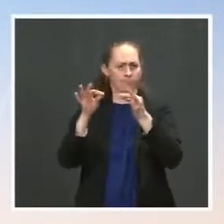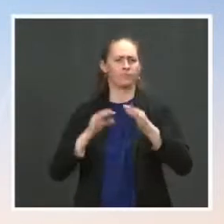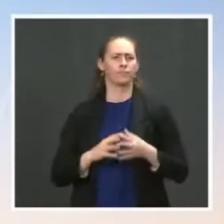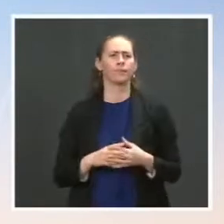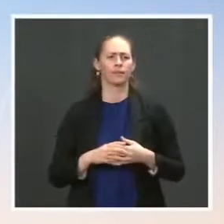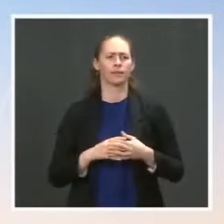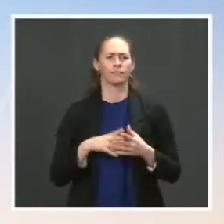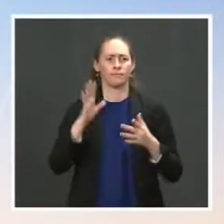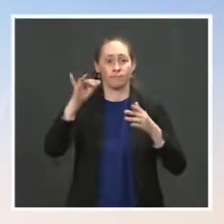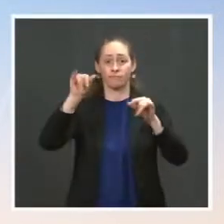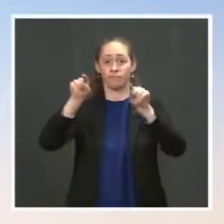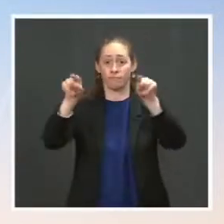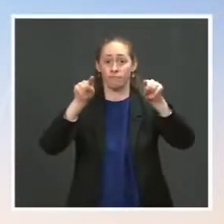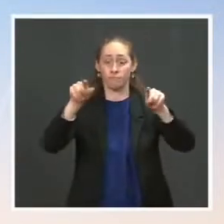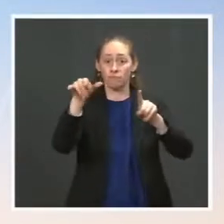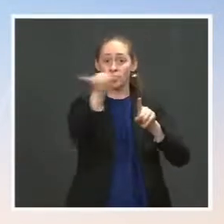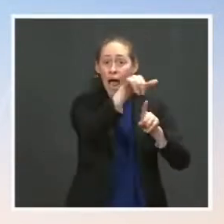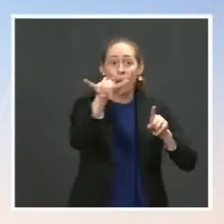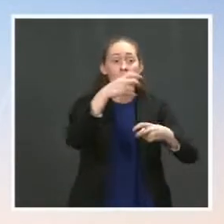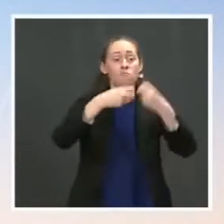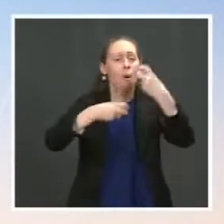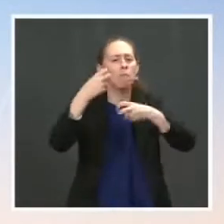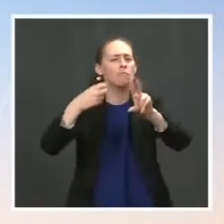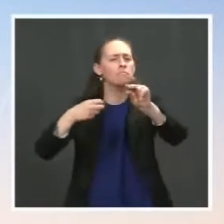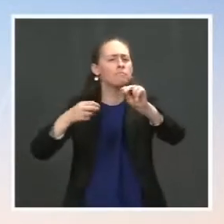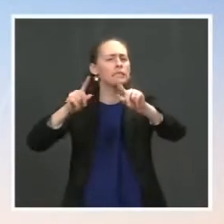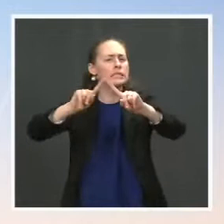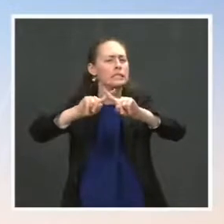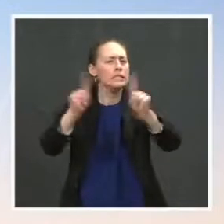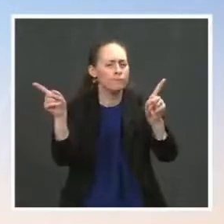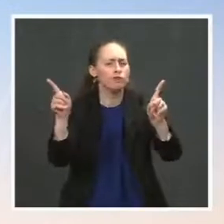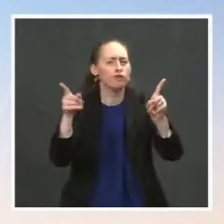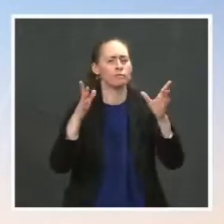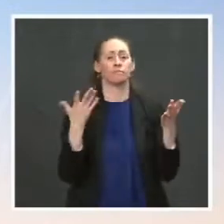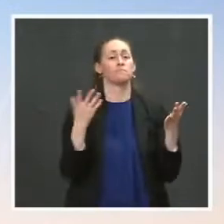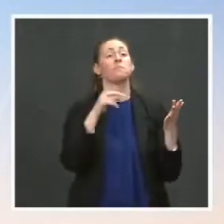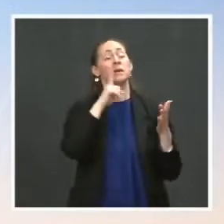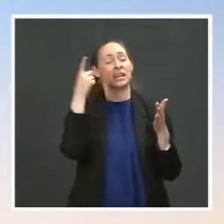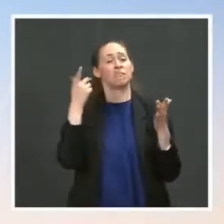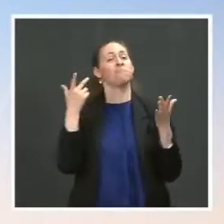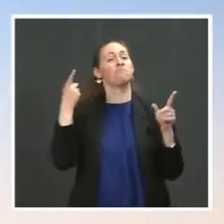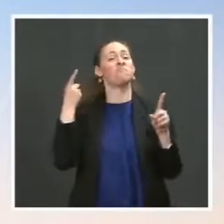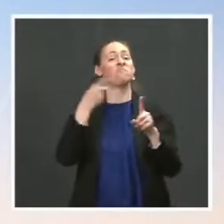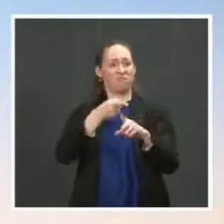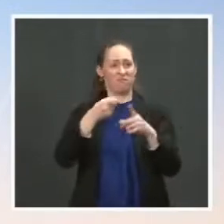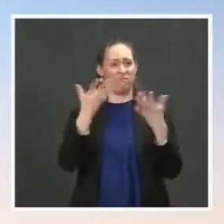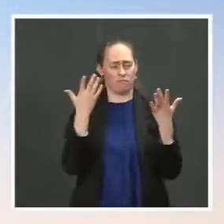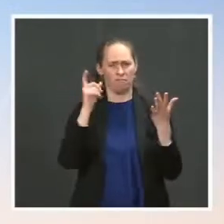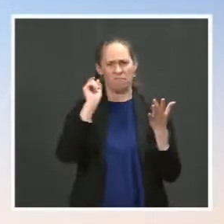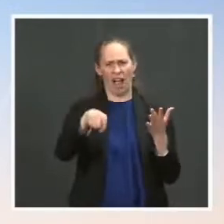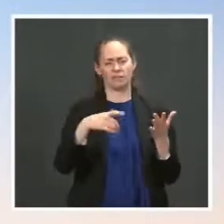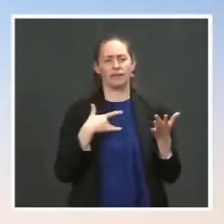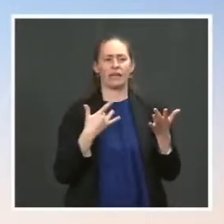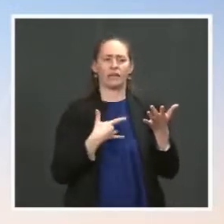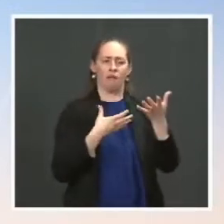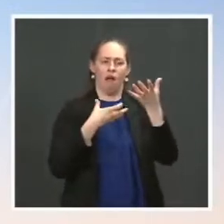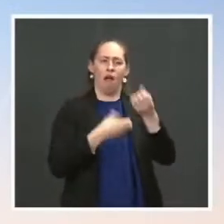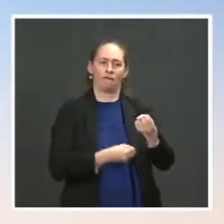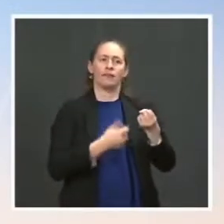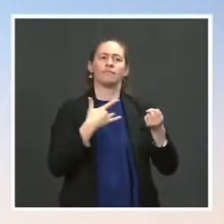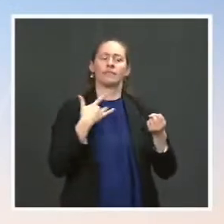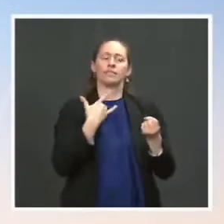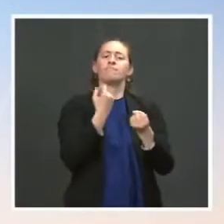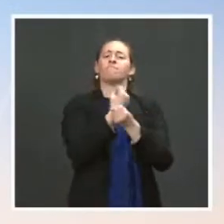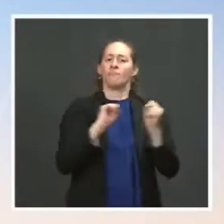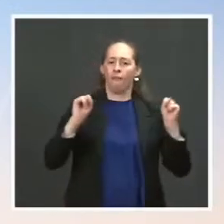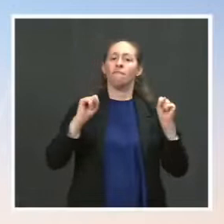issues, and that obviously that we need to make sure that they are there's full confidence before these specific aircraft return